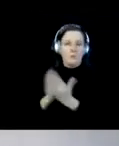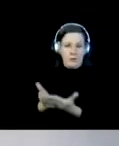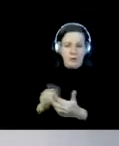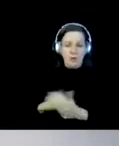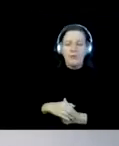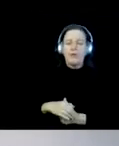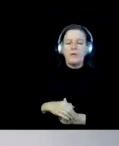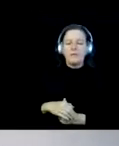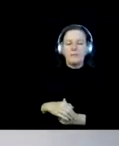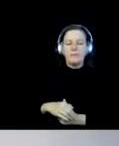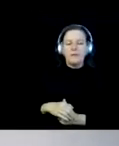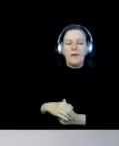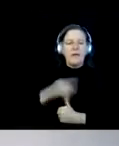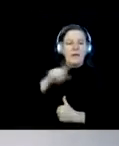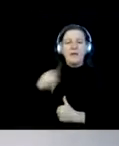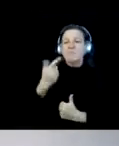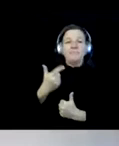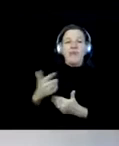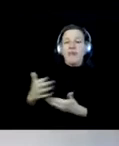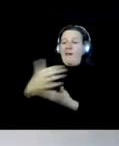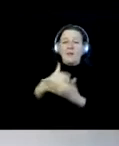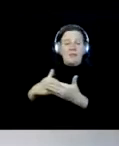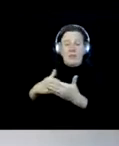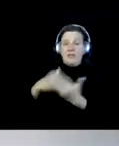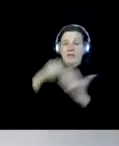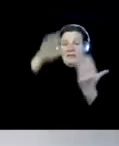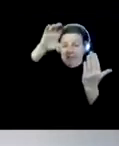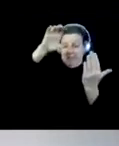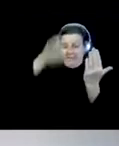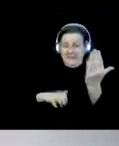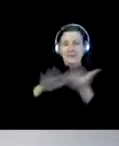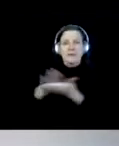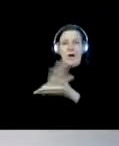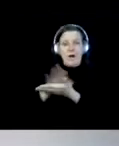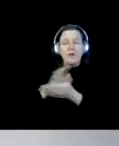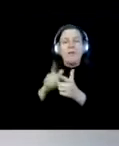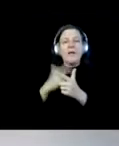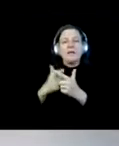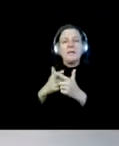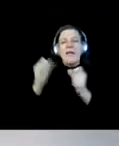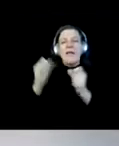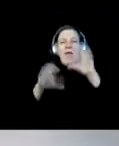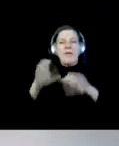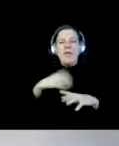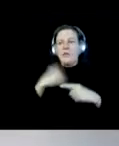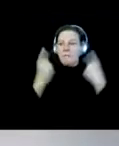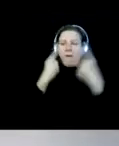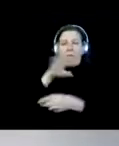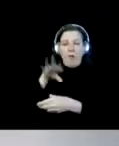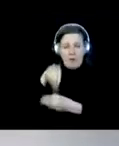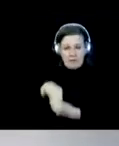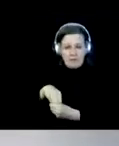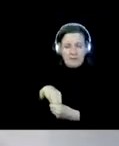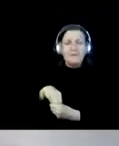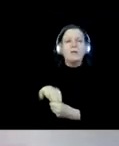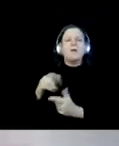and just compiling this like massive document, and then kind of writing my own thoughts in between those things, and then also